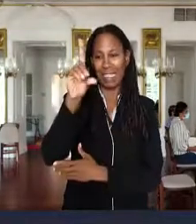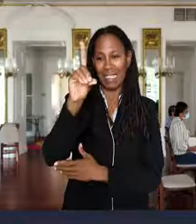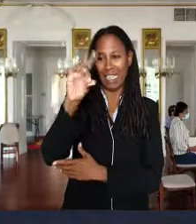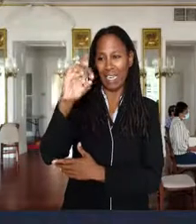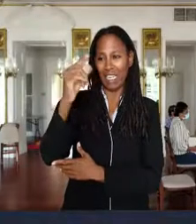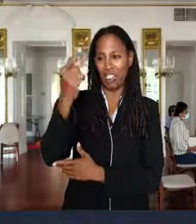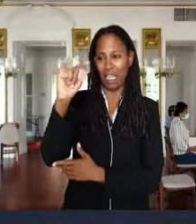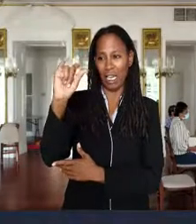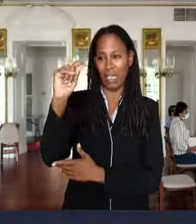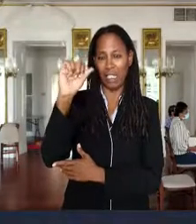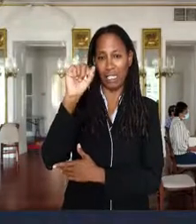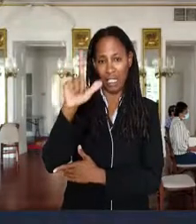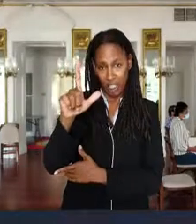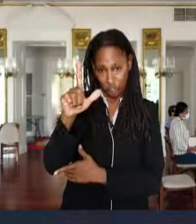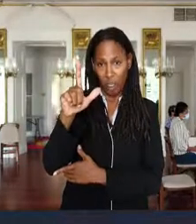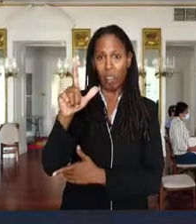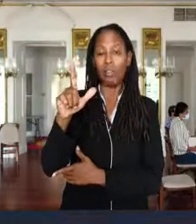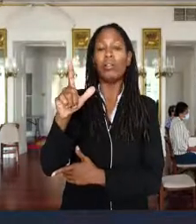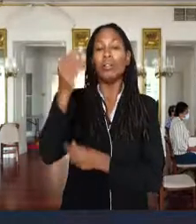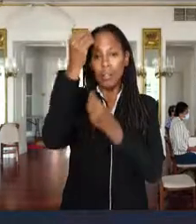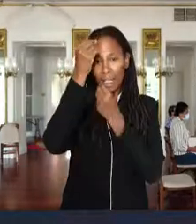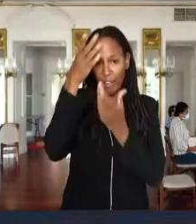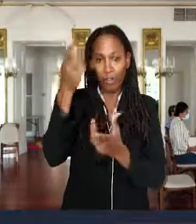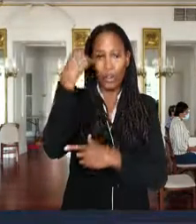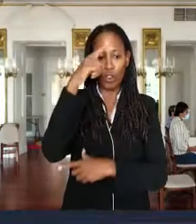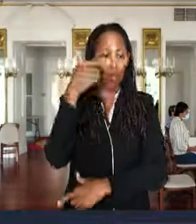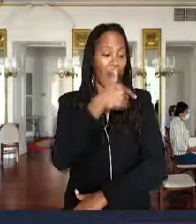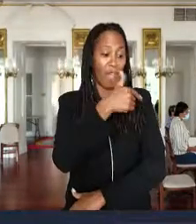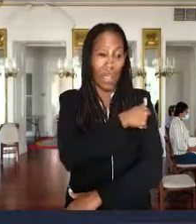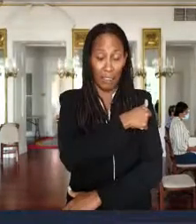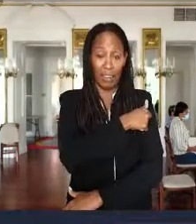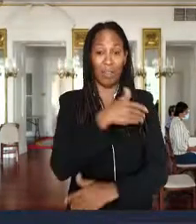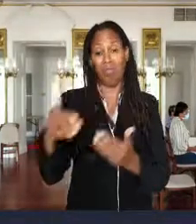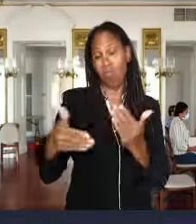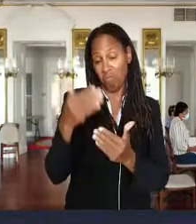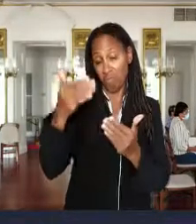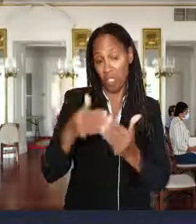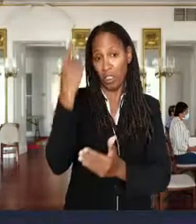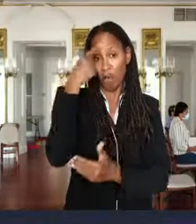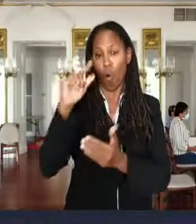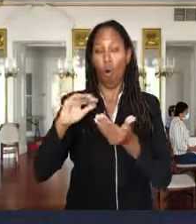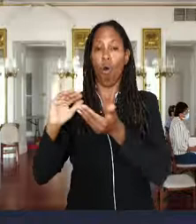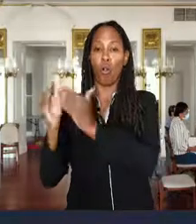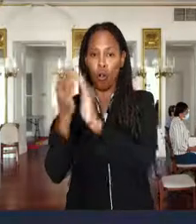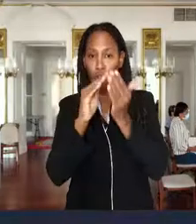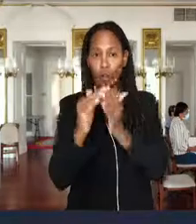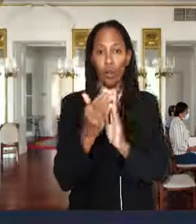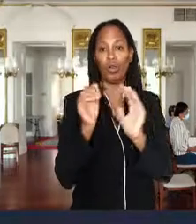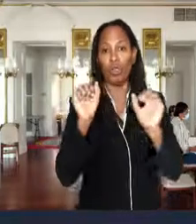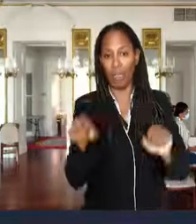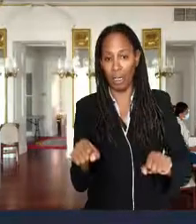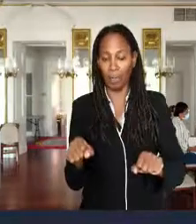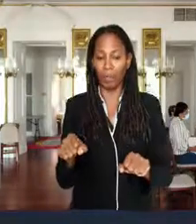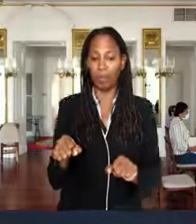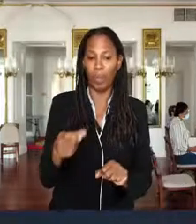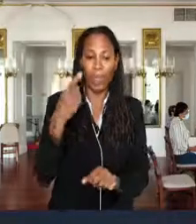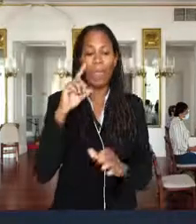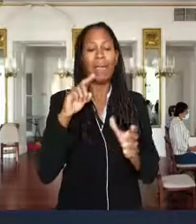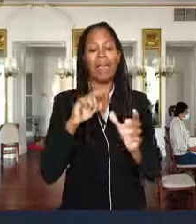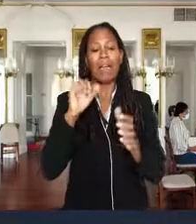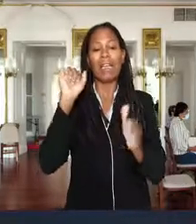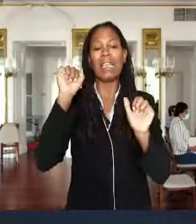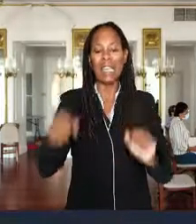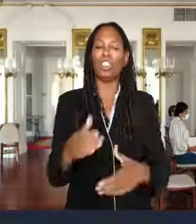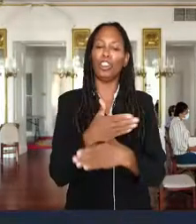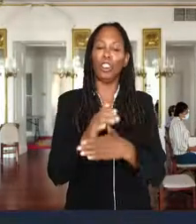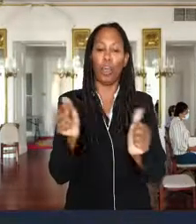securely share their vaccination status while maintaining their privacy with a growing network of local organizations. We're linking